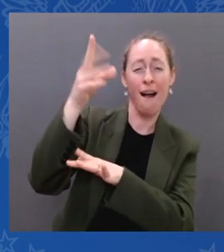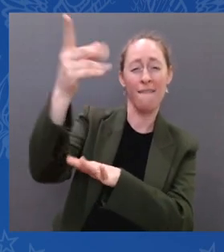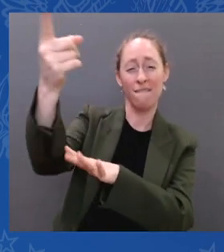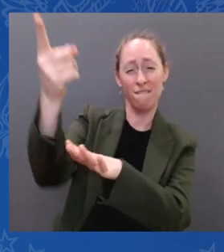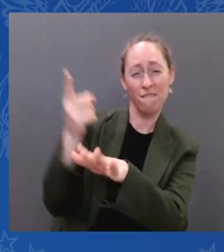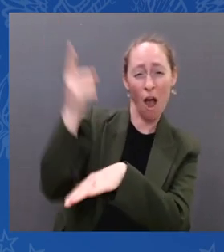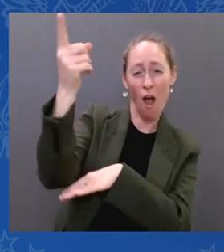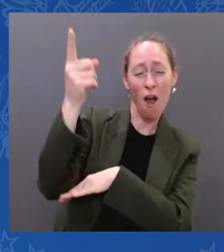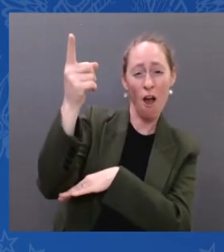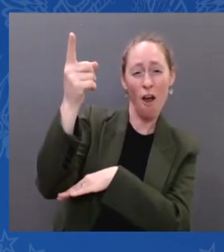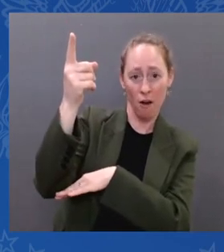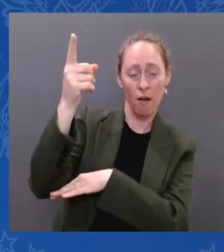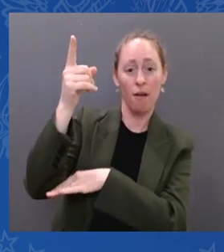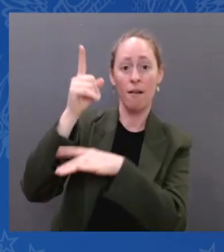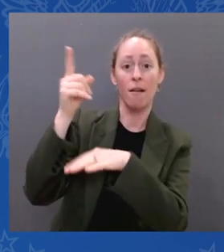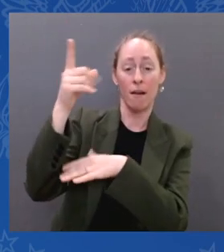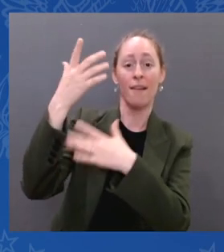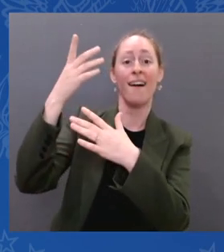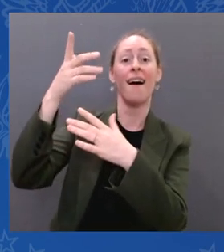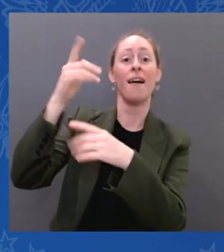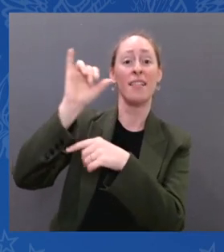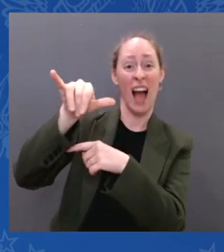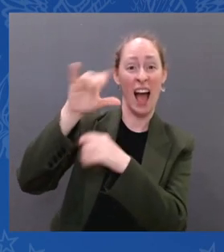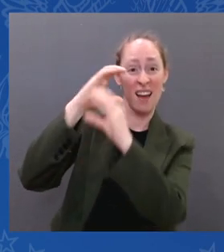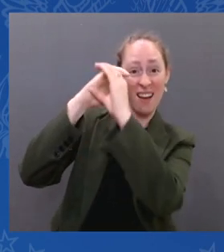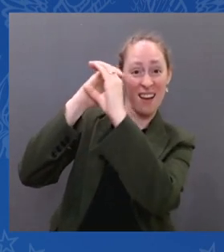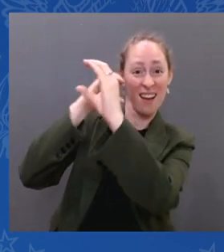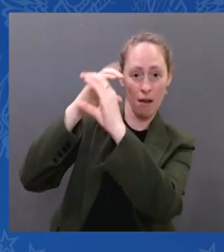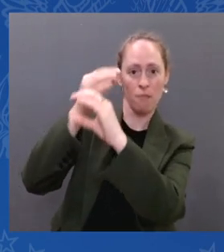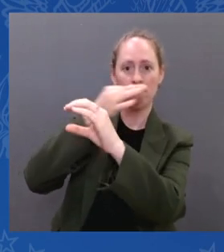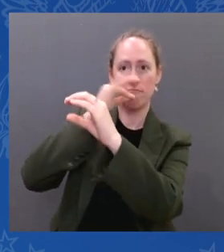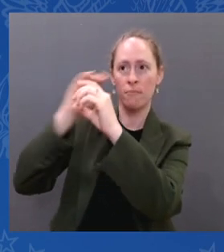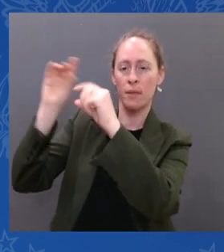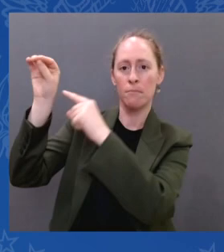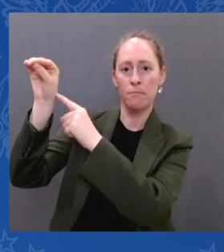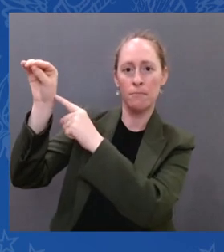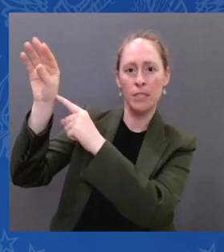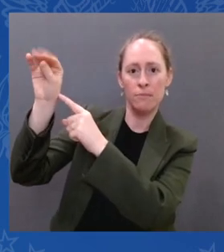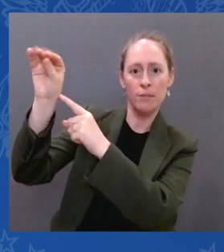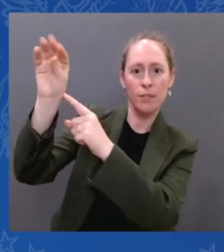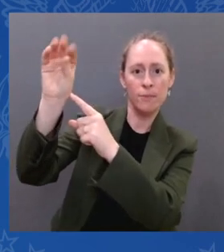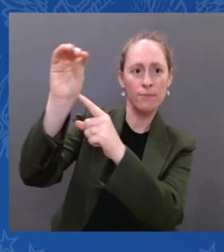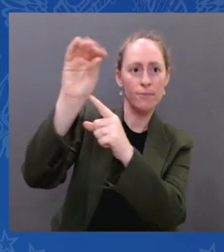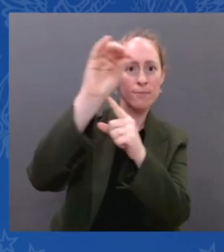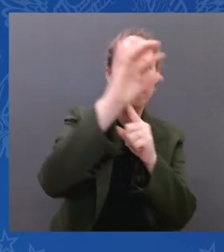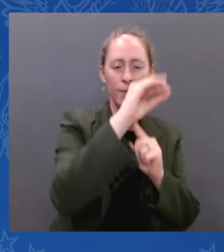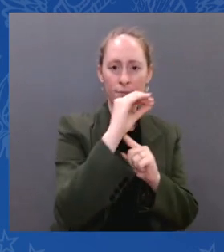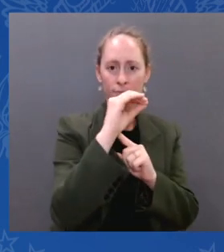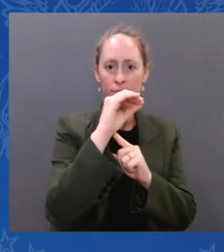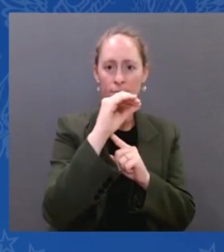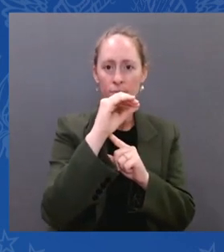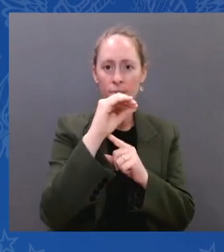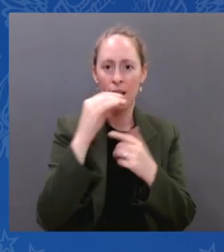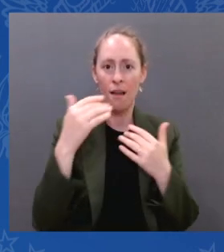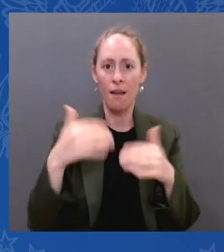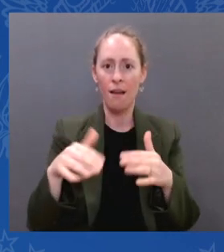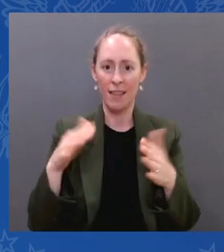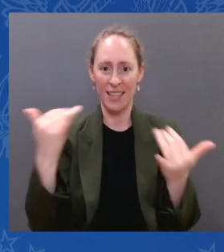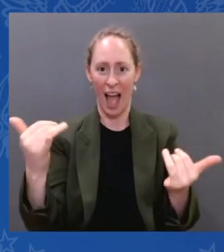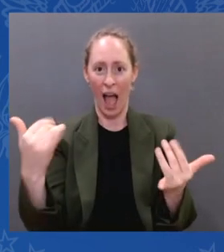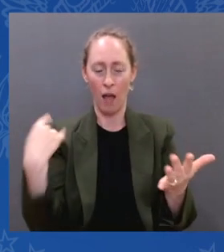earlier. And now we enter a new phase of scientific discovery, building on the legacy of